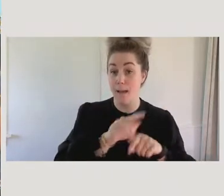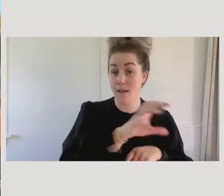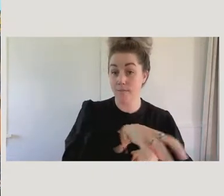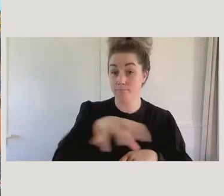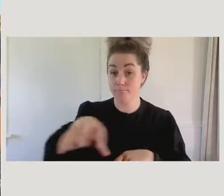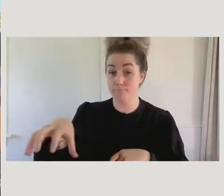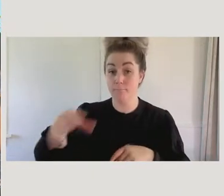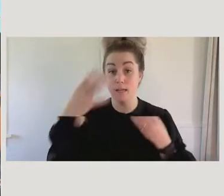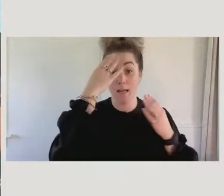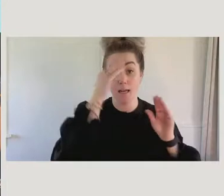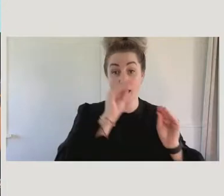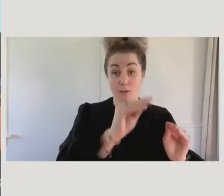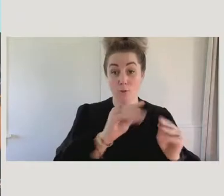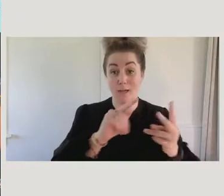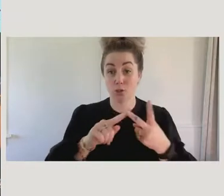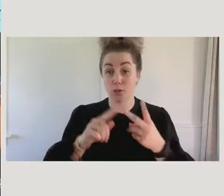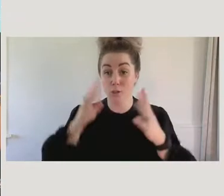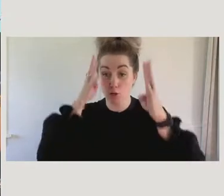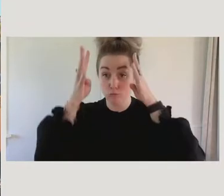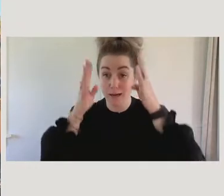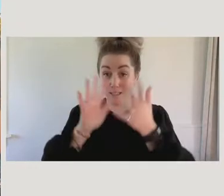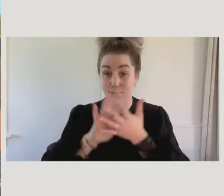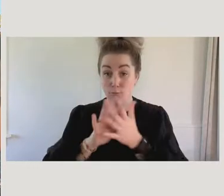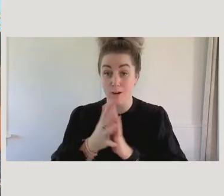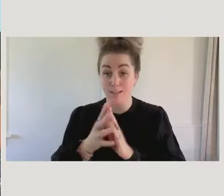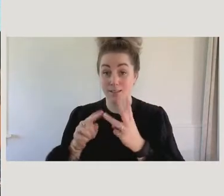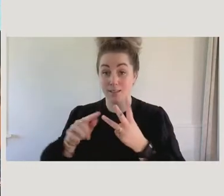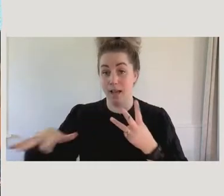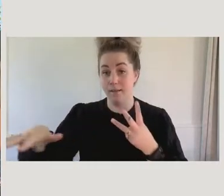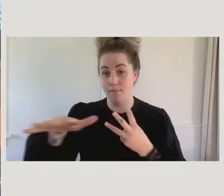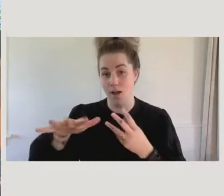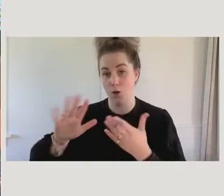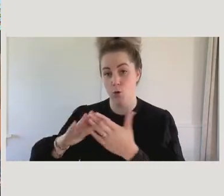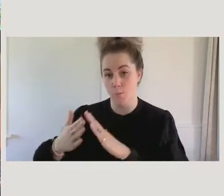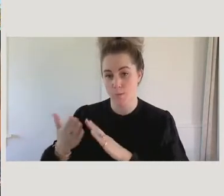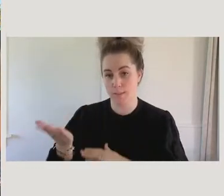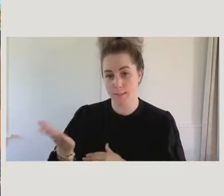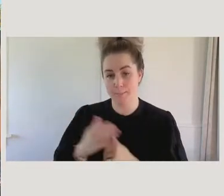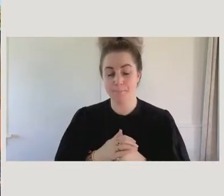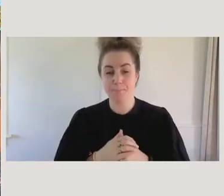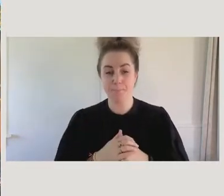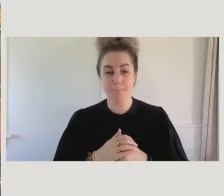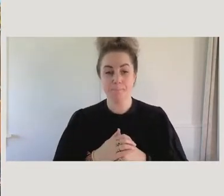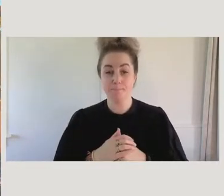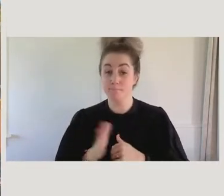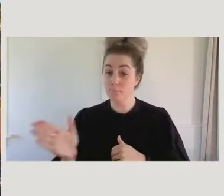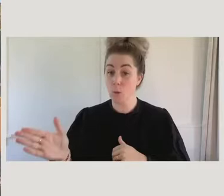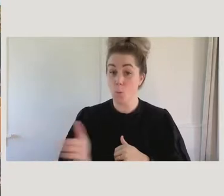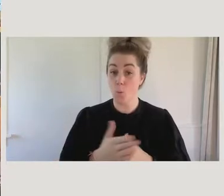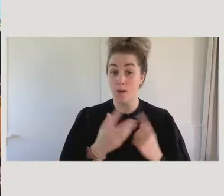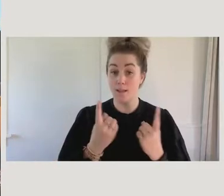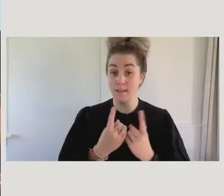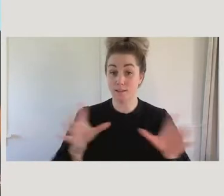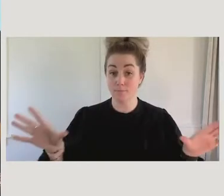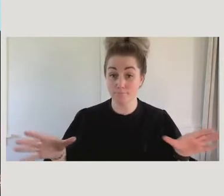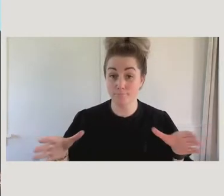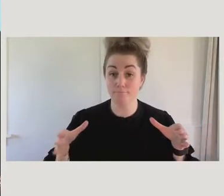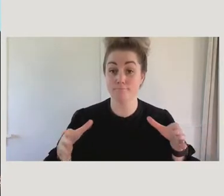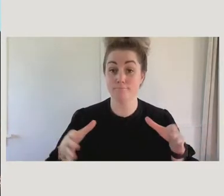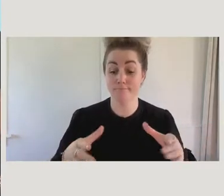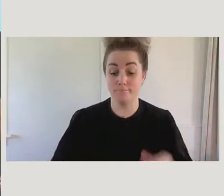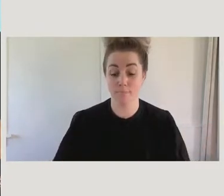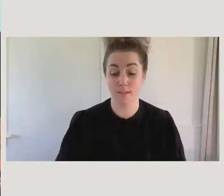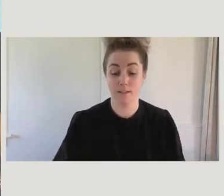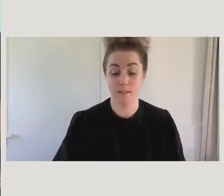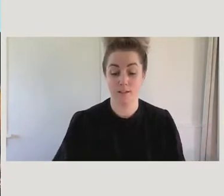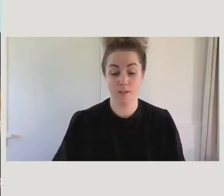education creative practice and my whanau and community and so all of those things that come together is do